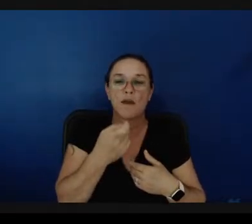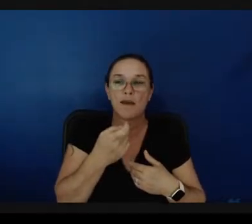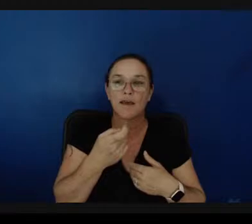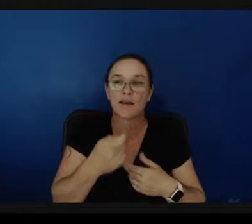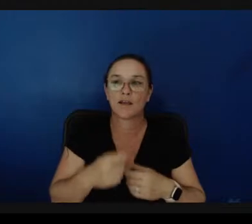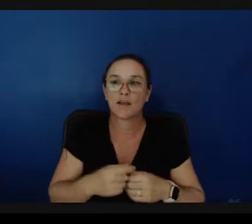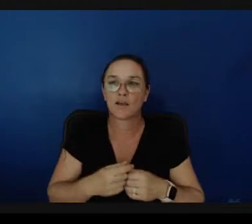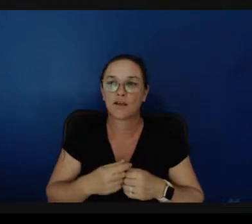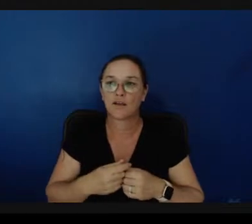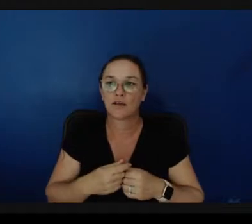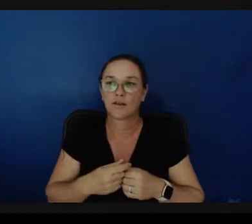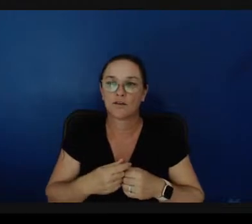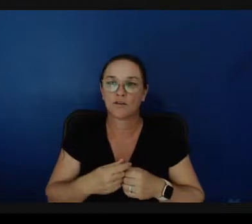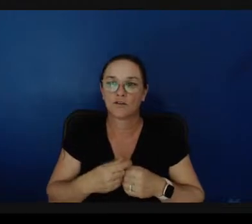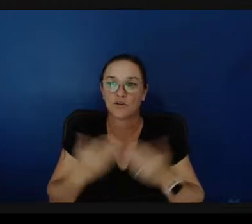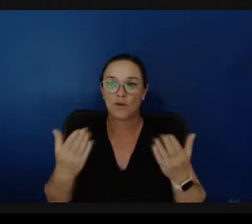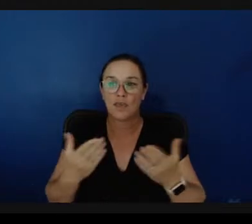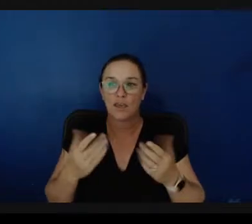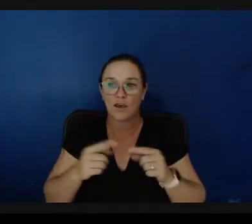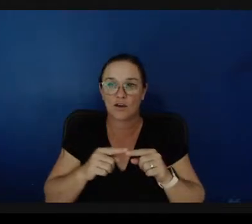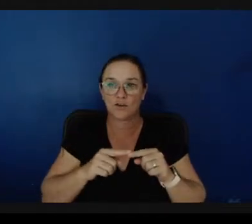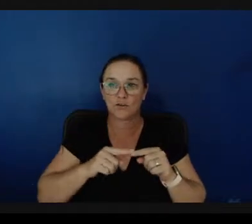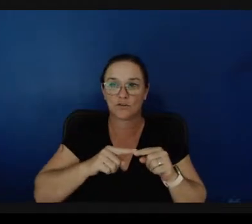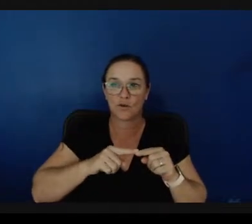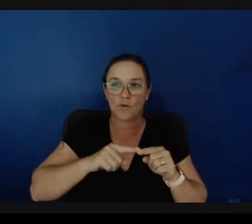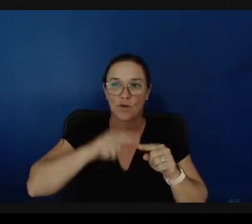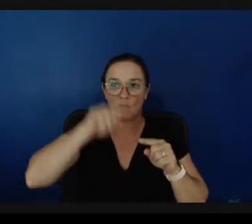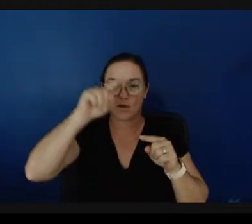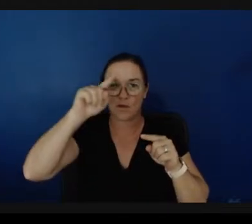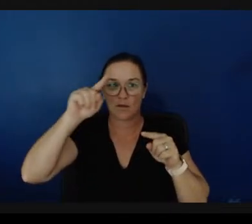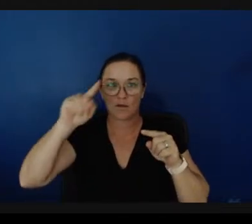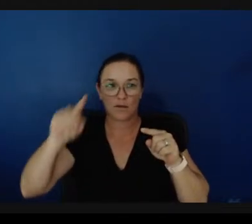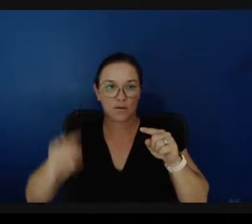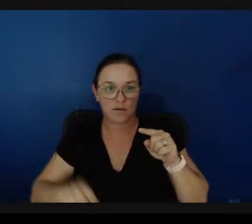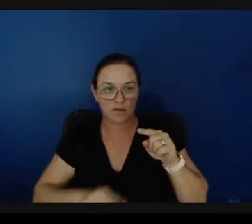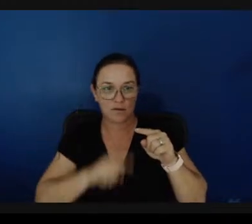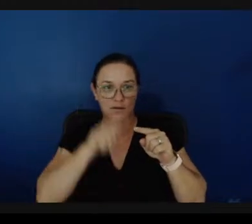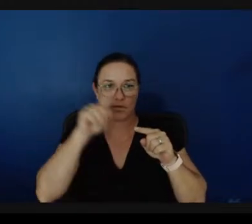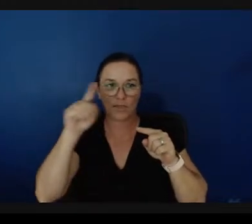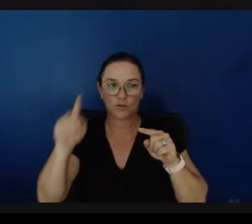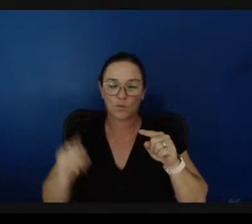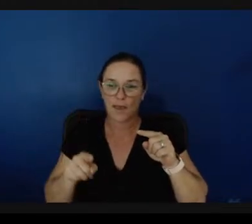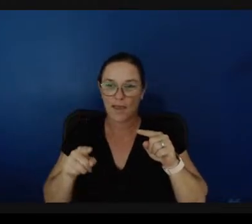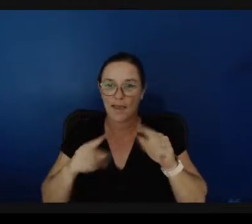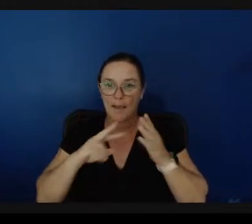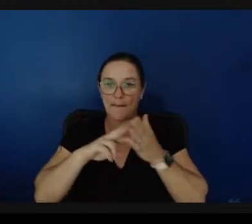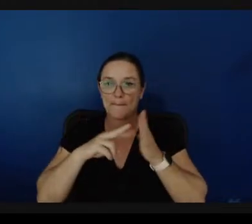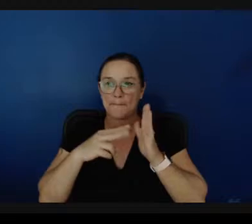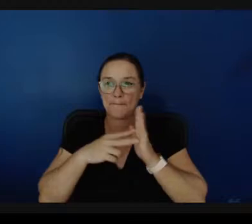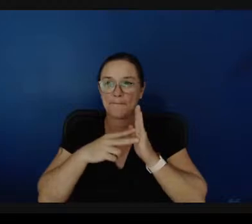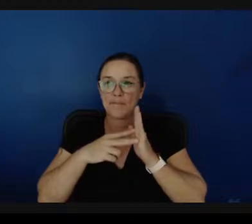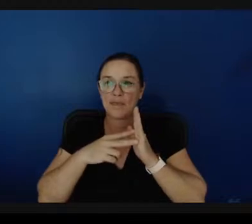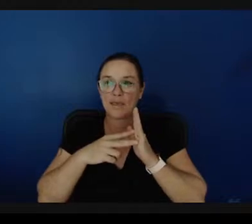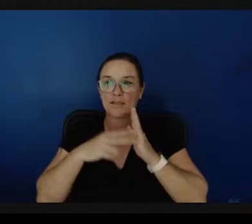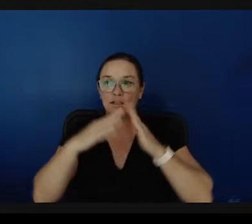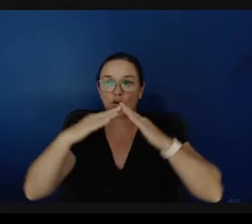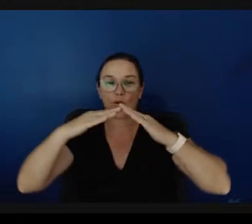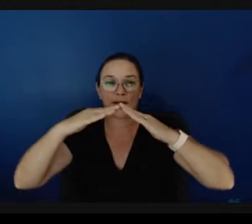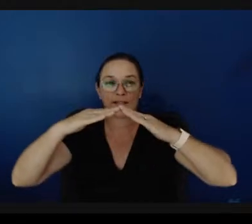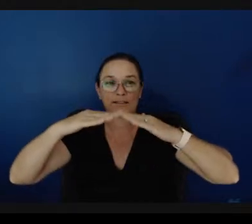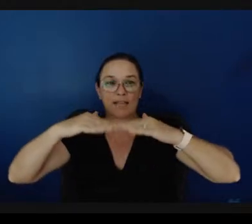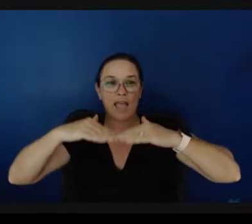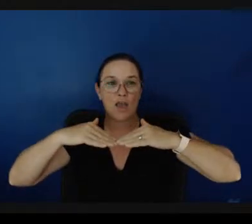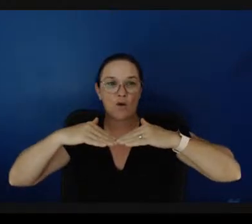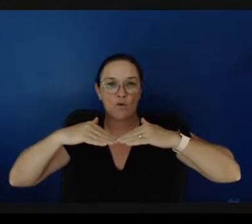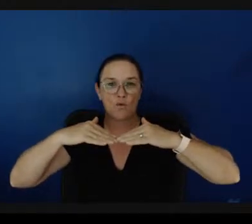So we go green to blue to red. That's away from the radar, if I'm reading this